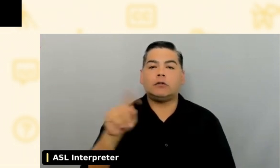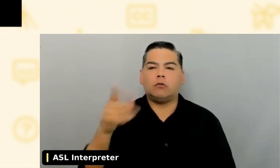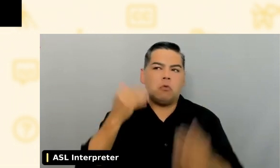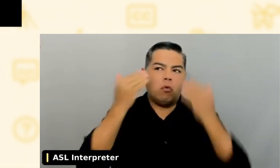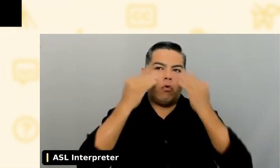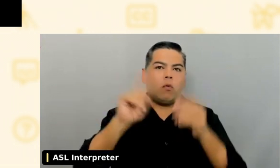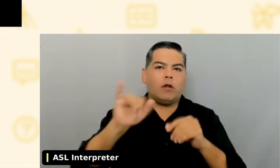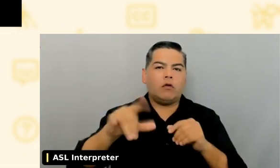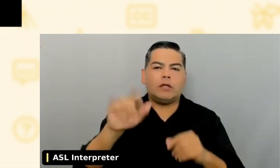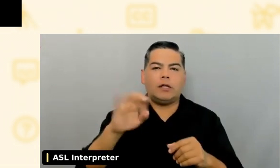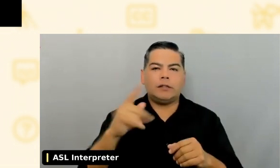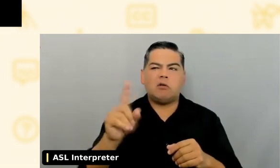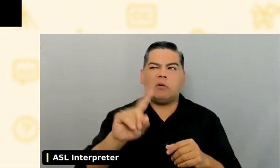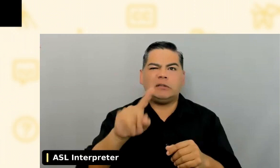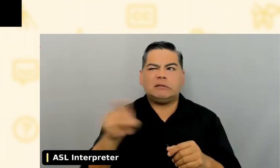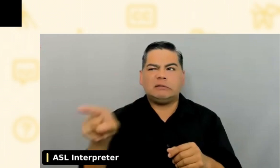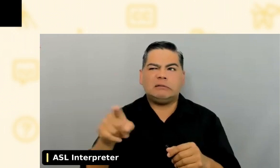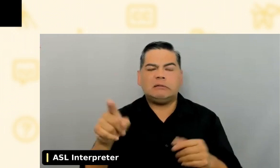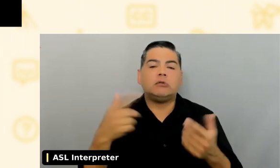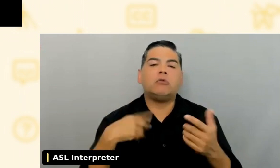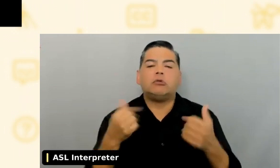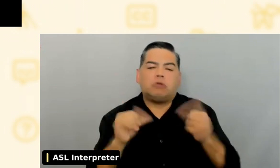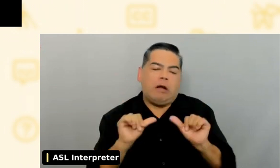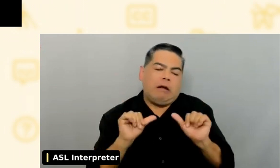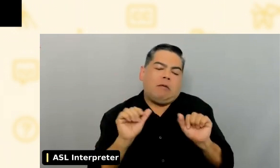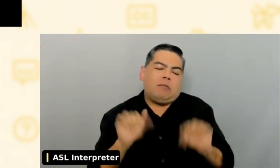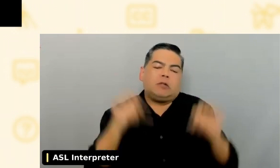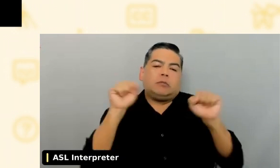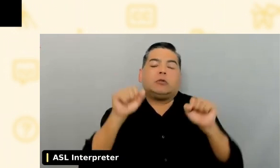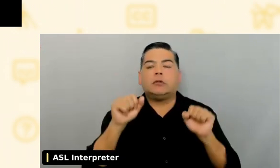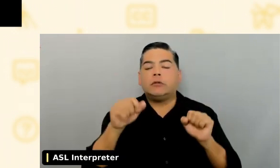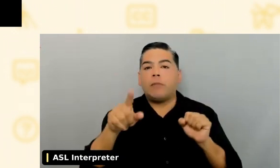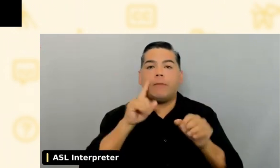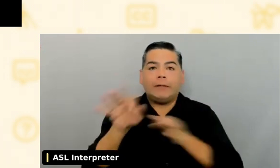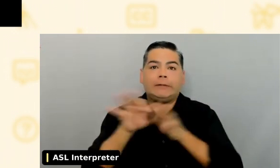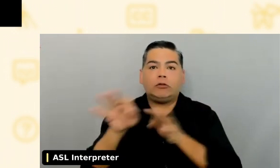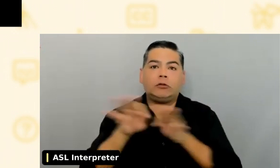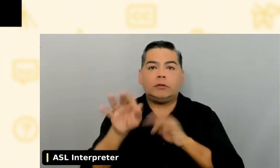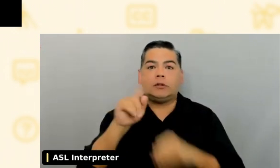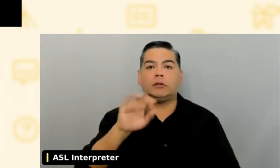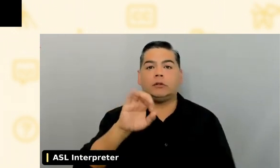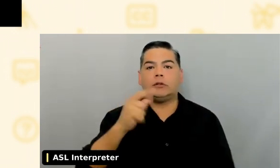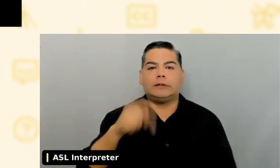to. So as much as possible, let's use descriptive text in our links.